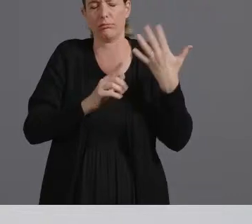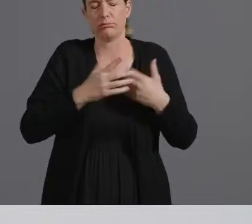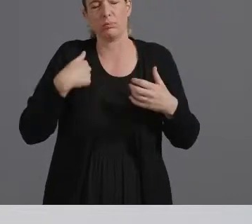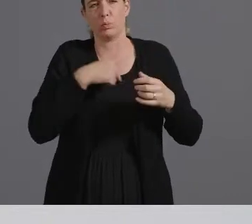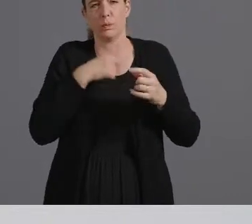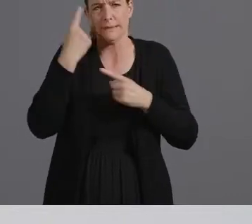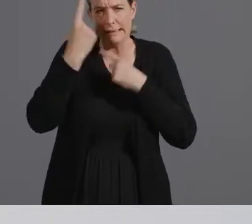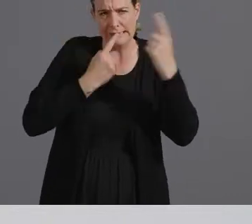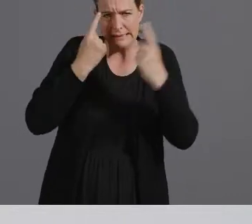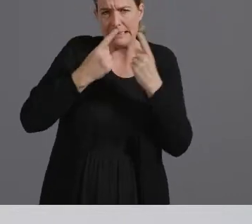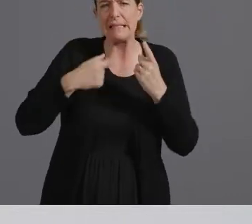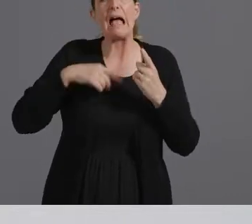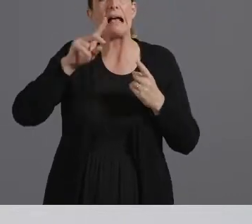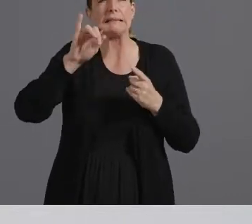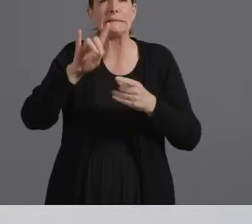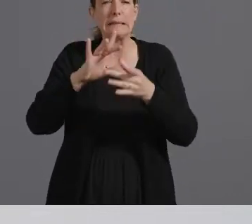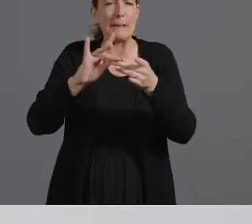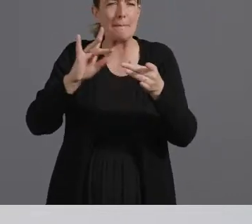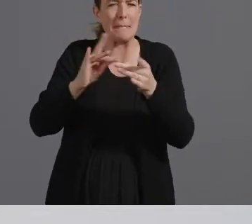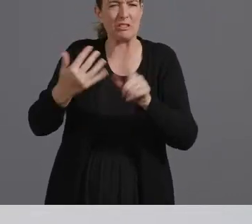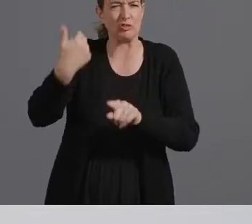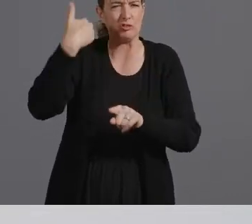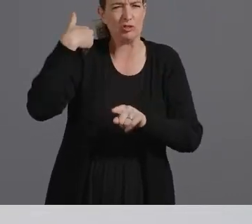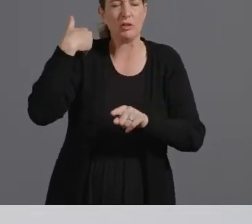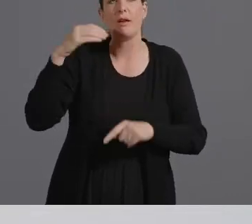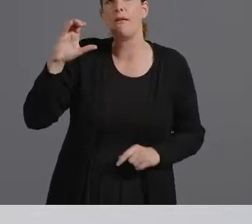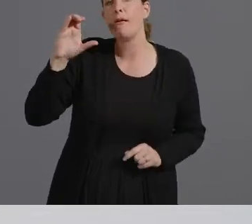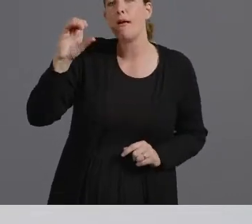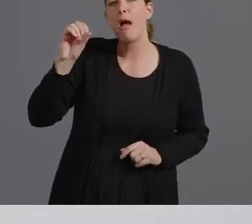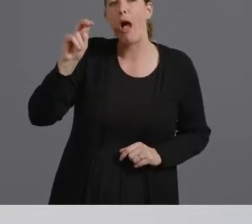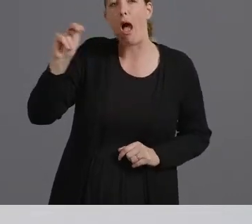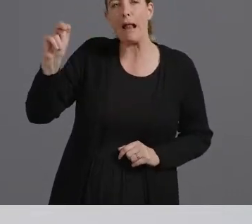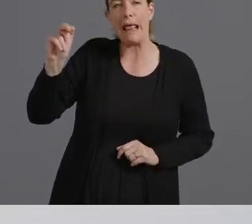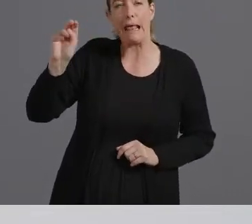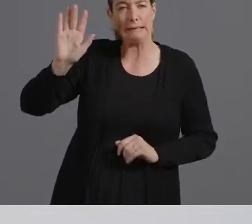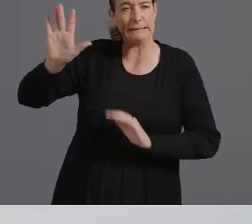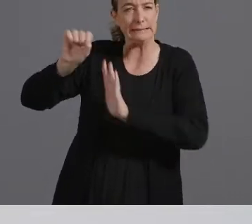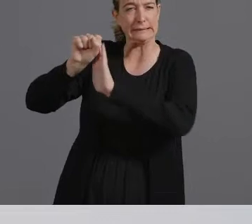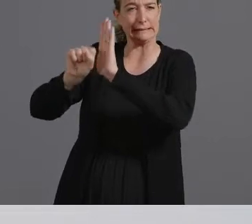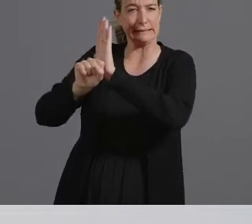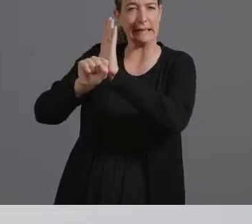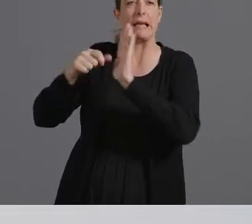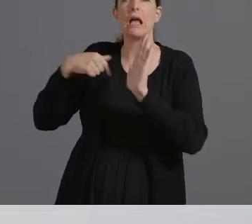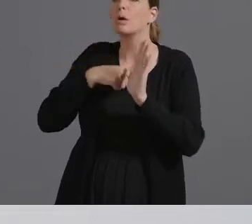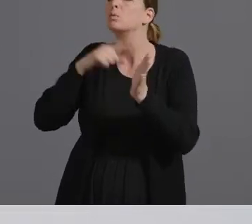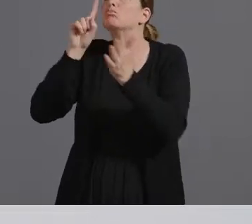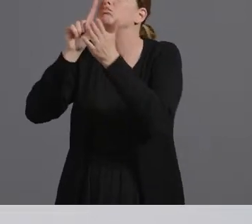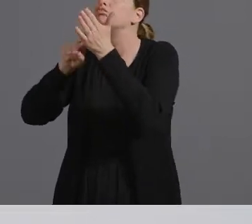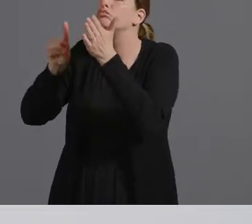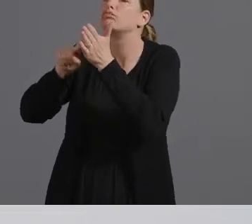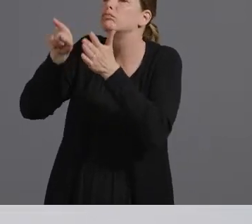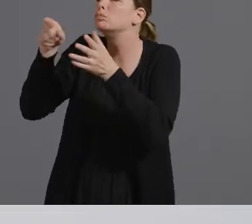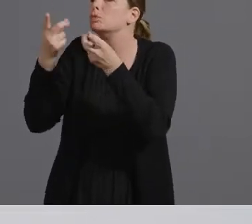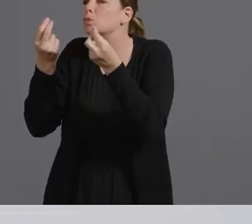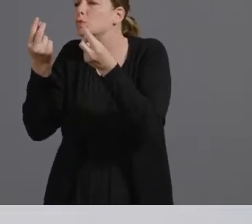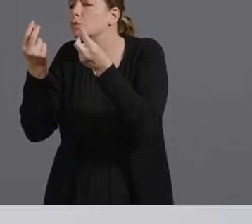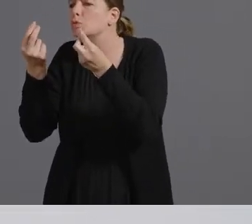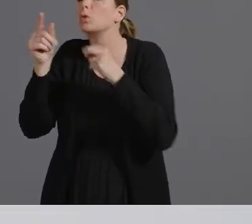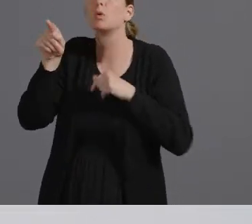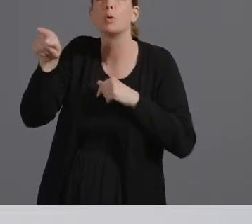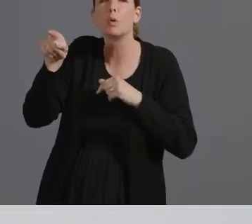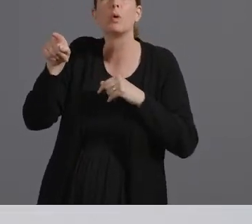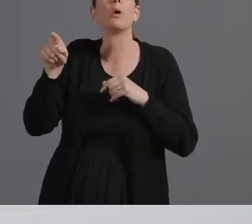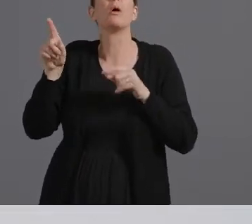had heard of other states doing this. Connecticut is one of the ones that comes to mind as we were looking around. But it also kind of came